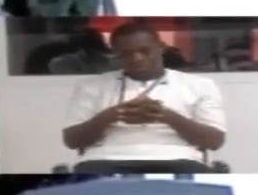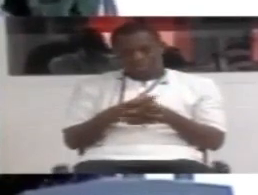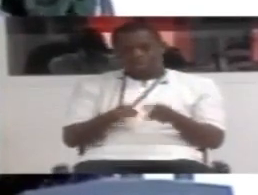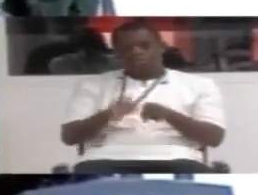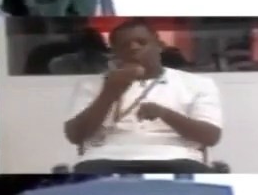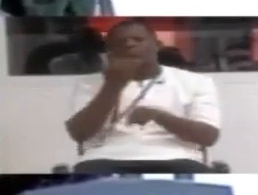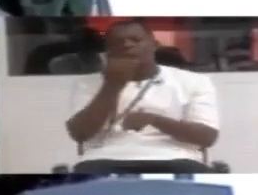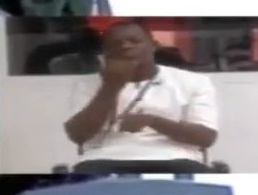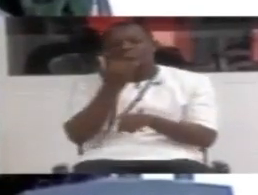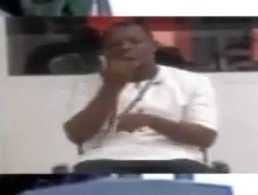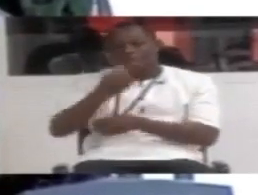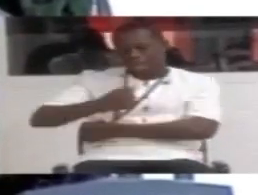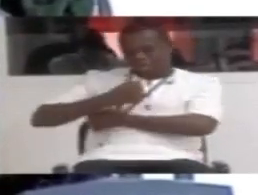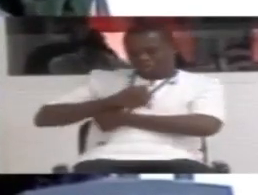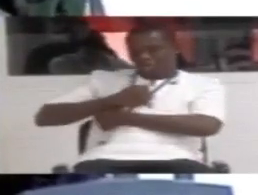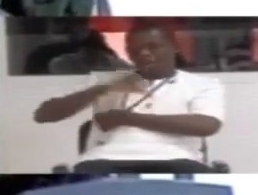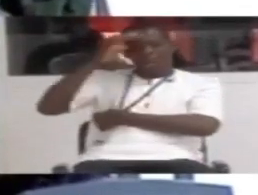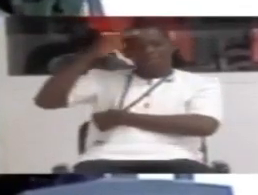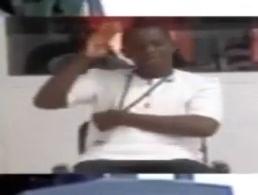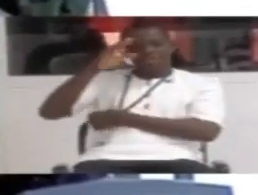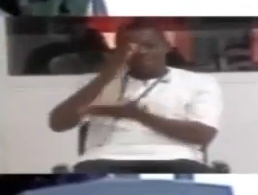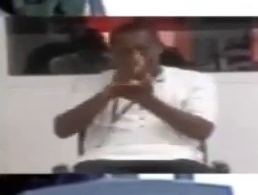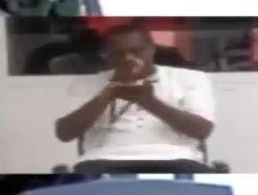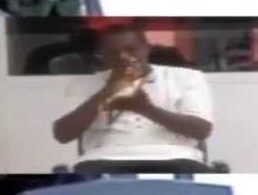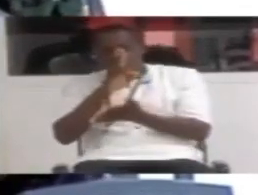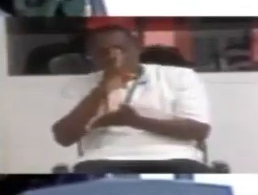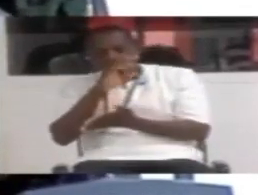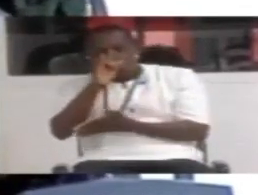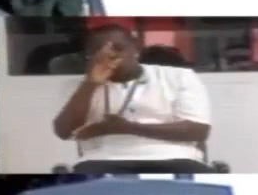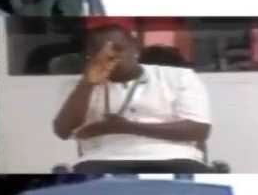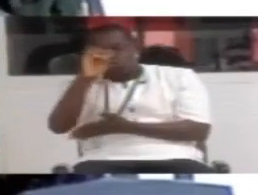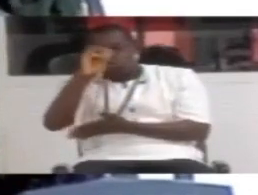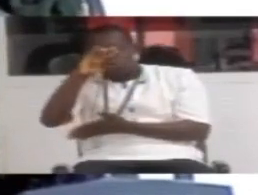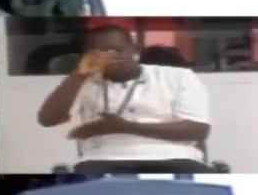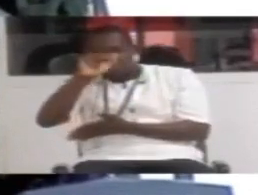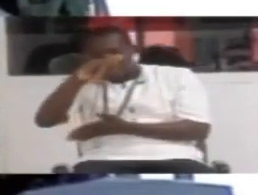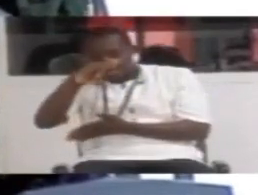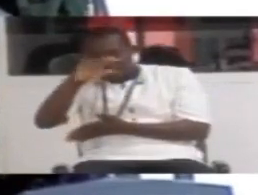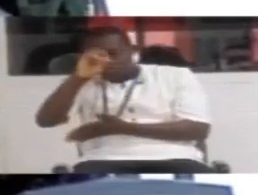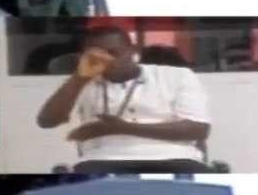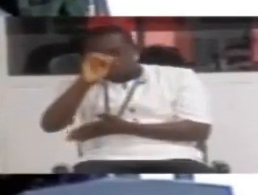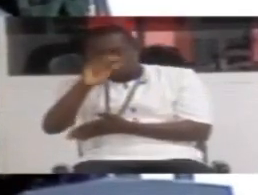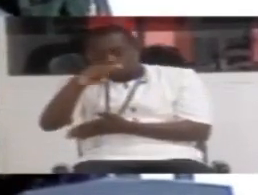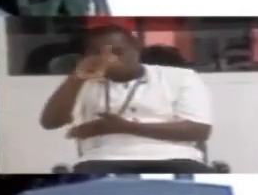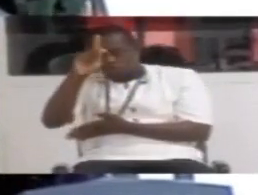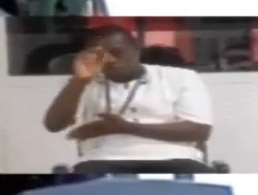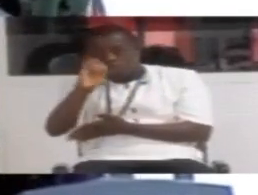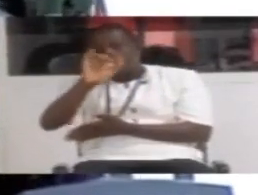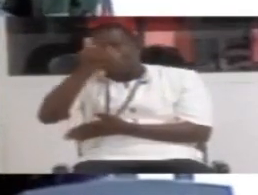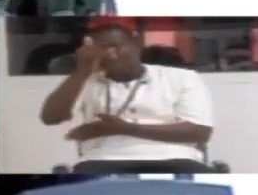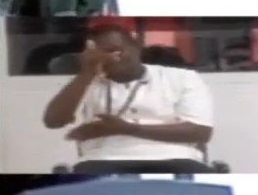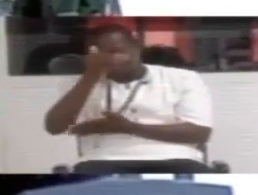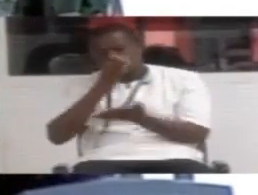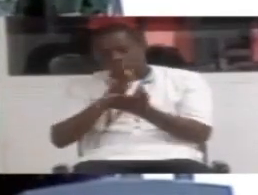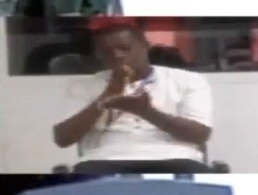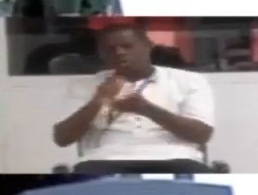Interior Minister. Pala nek nañ. That would be Ousmane Sonko. Ousmane Sonko waaw. Wow. Moy Interior Minister won Ousmane Sonko. Fekk nañ fa benen waji